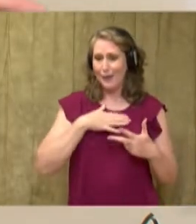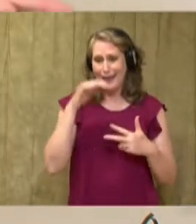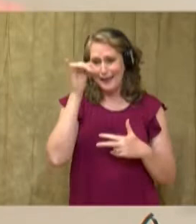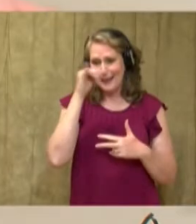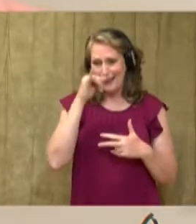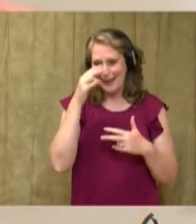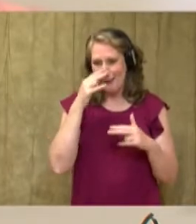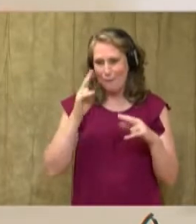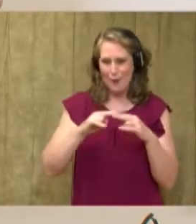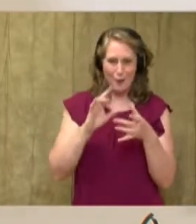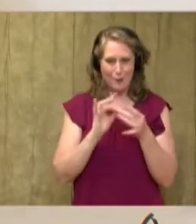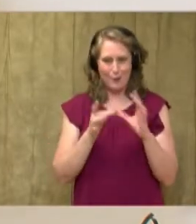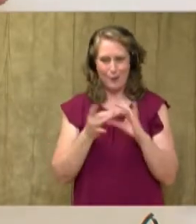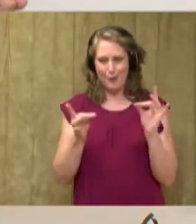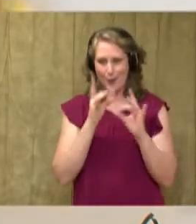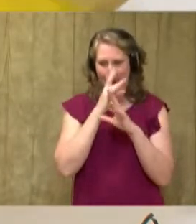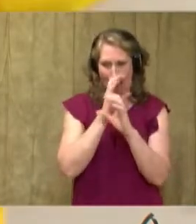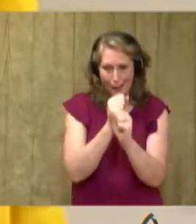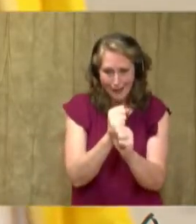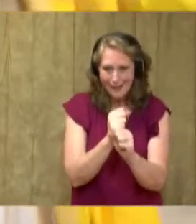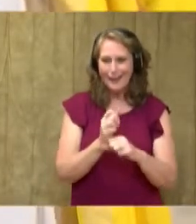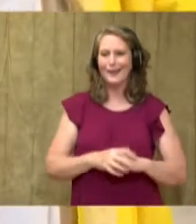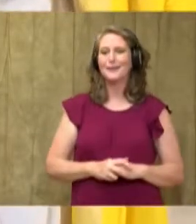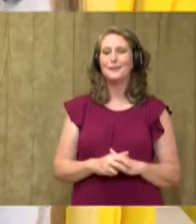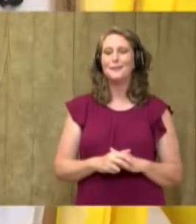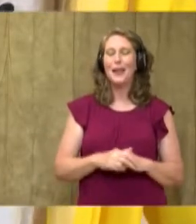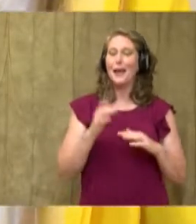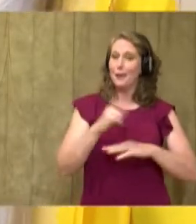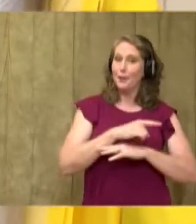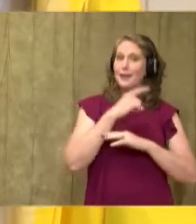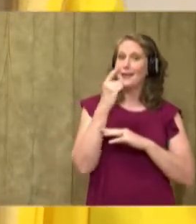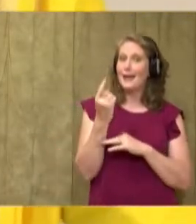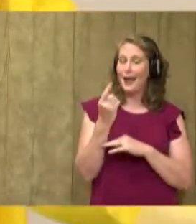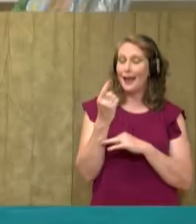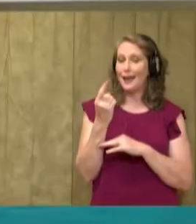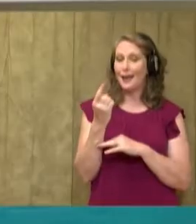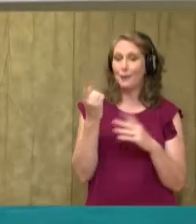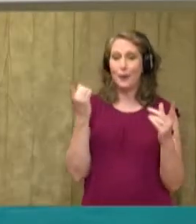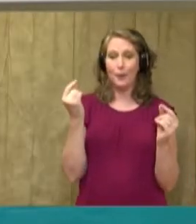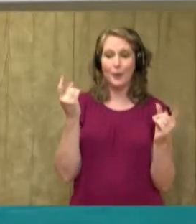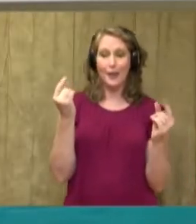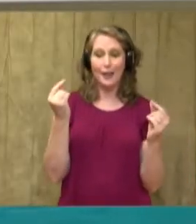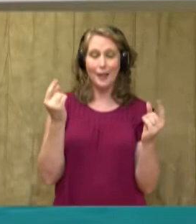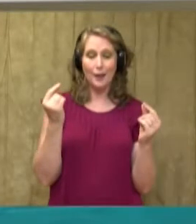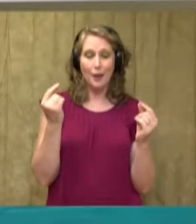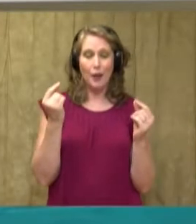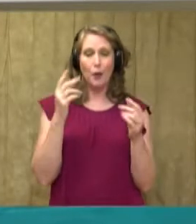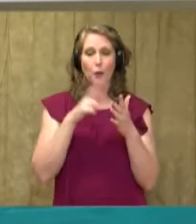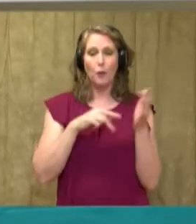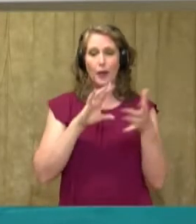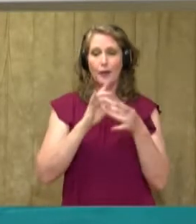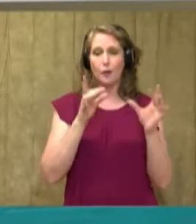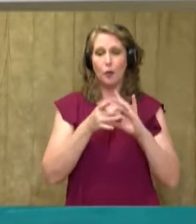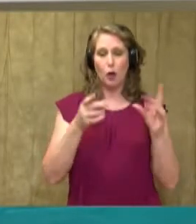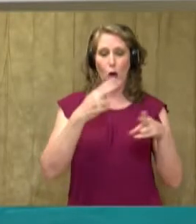silly and fun, just to keep our attention, right? All right, but today we are going to read a story